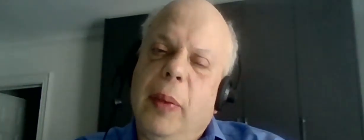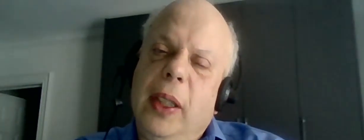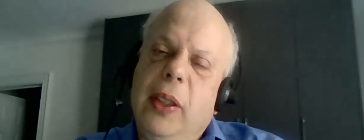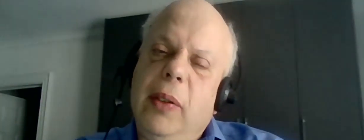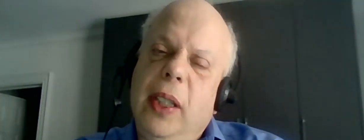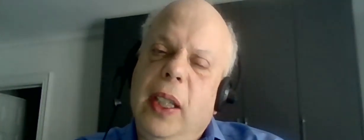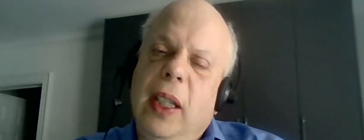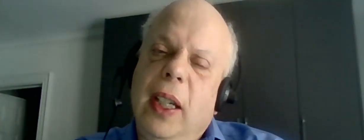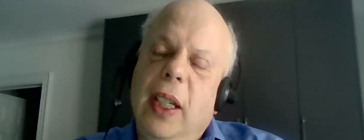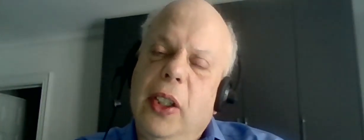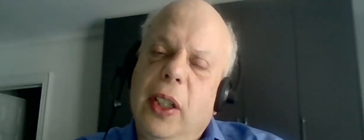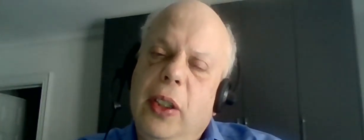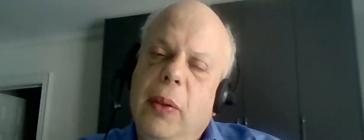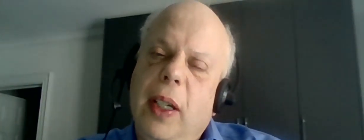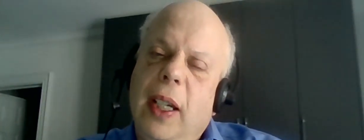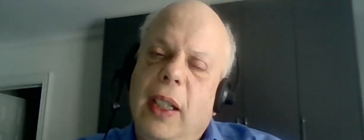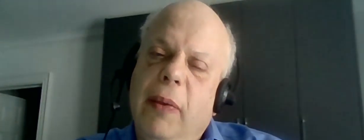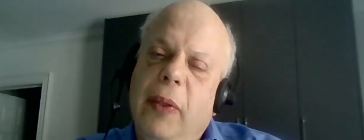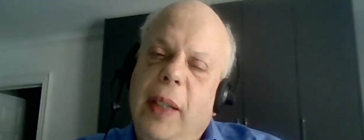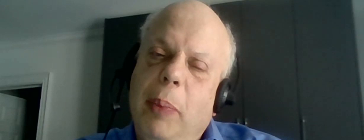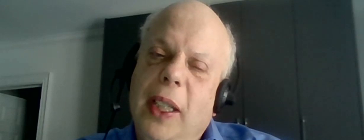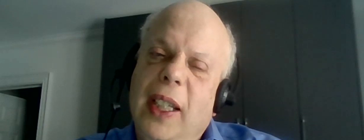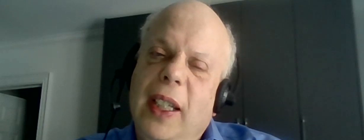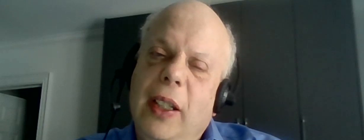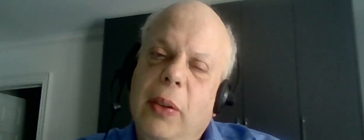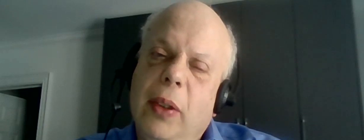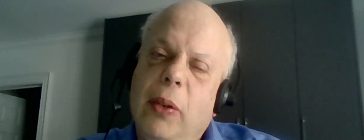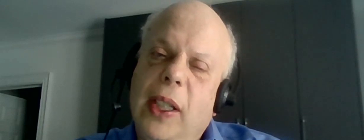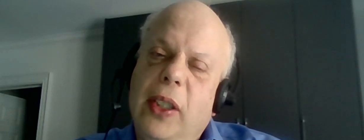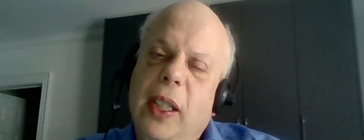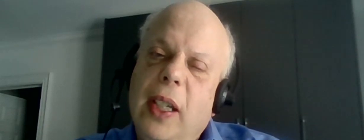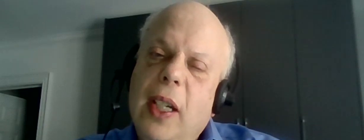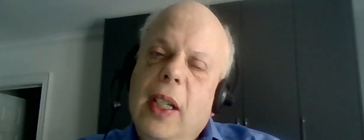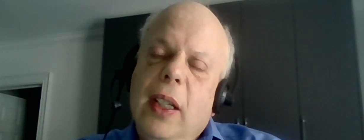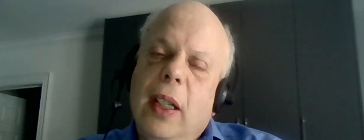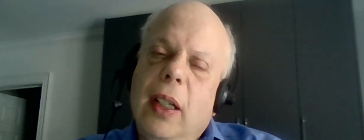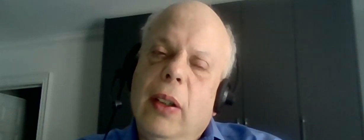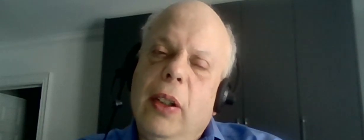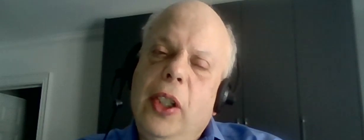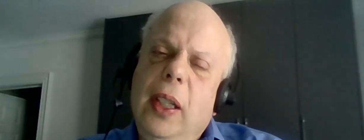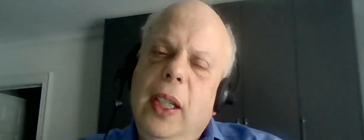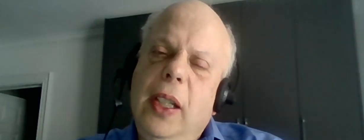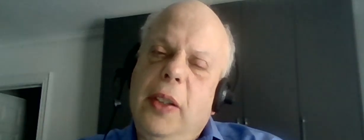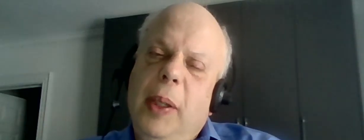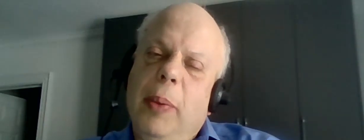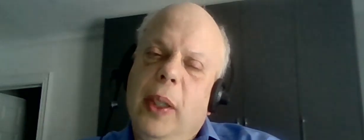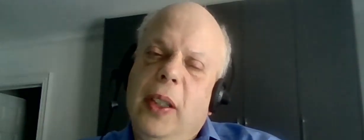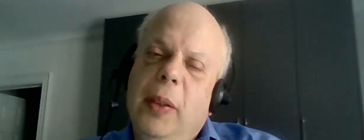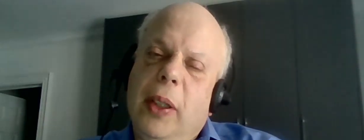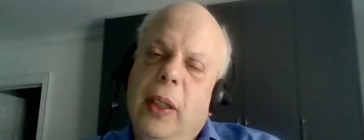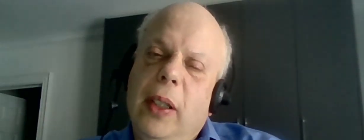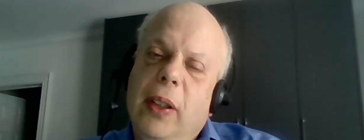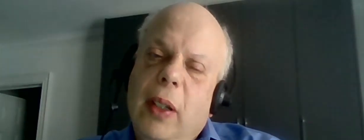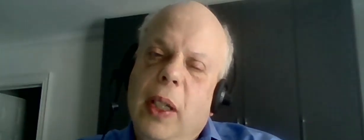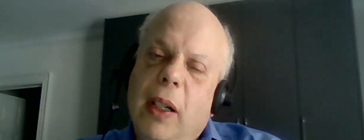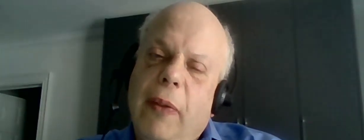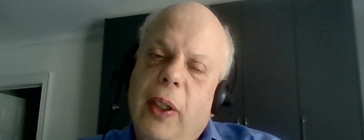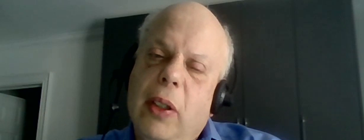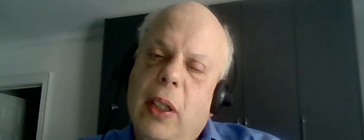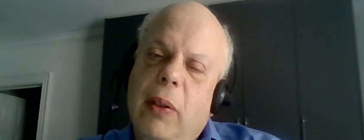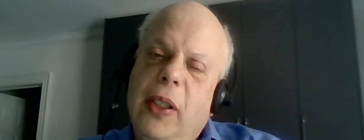of government to take action to actively plan to address the urgent needs of people with disabilities.